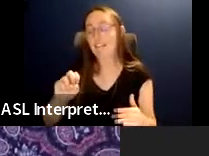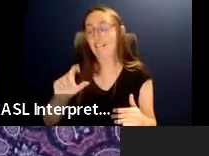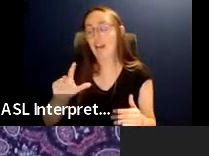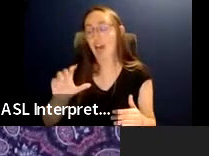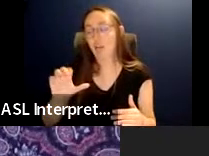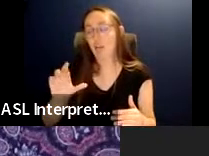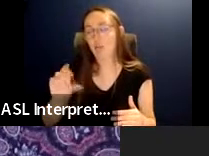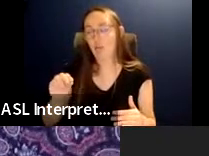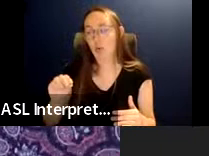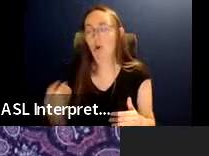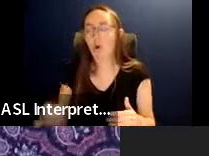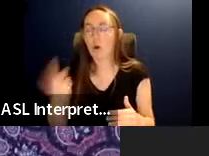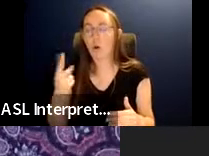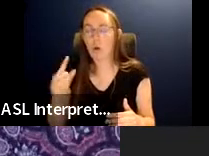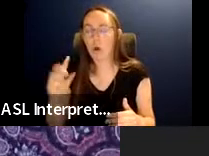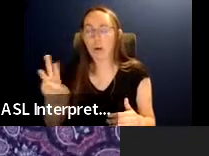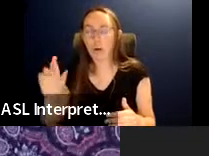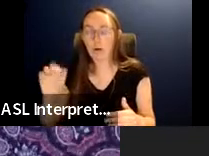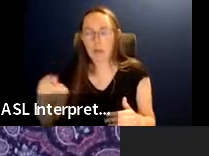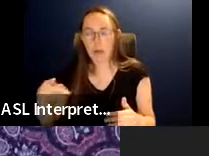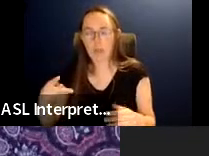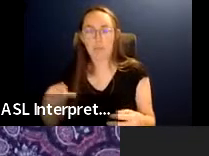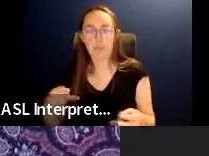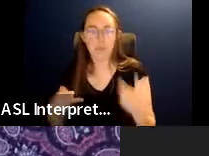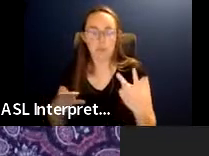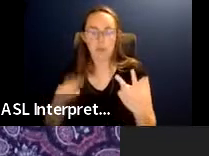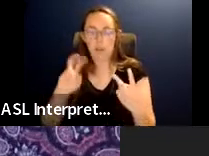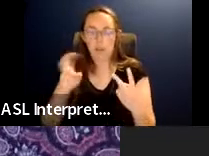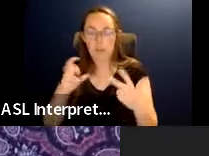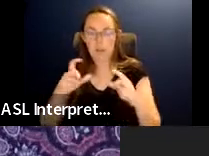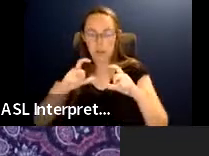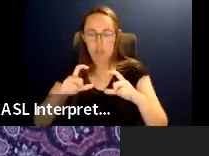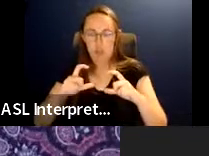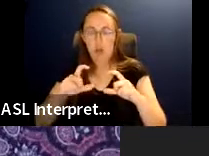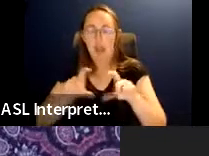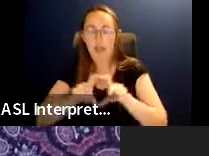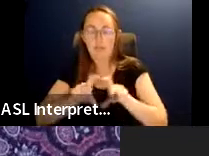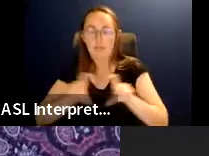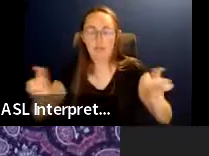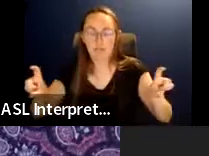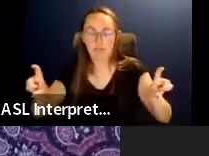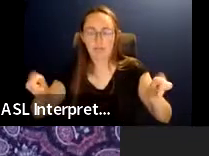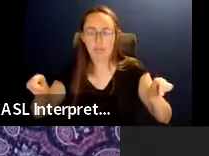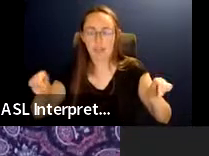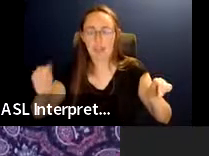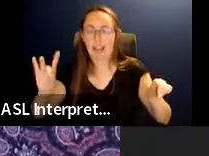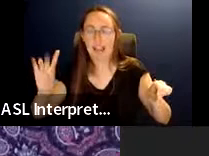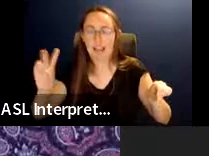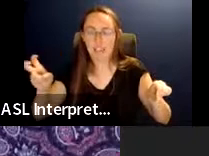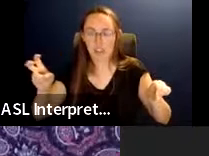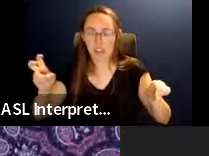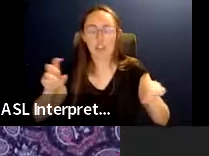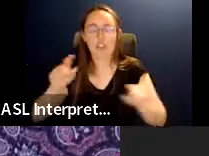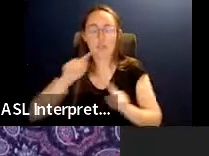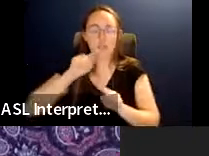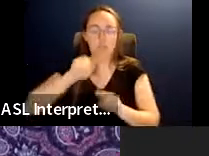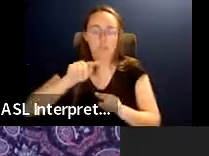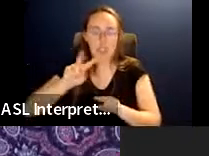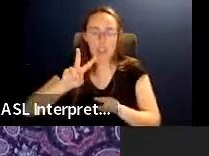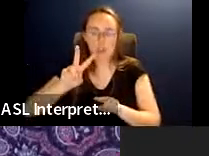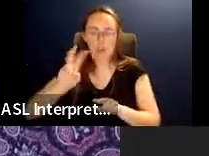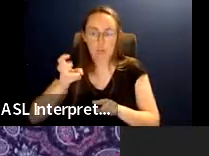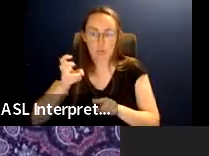wide by 8 inches long, and it's got loop on one side and hook on the other. And then there is a